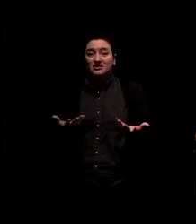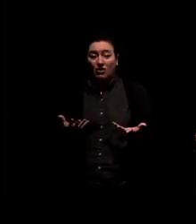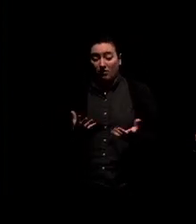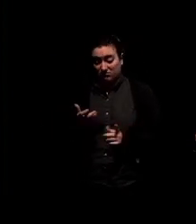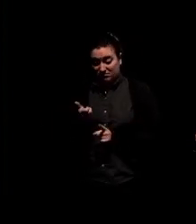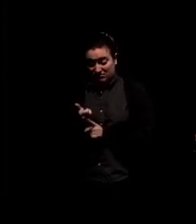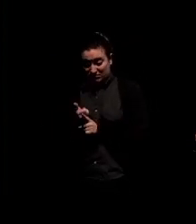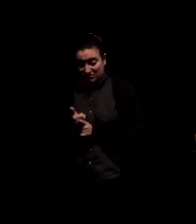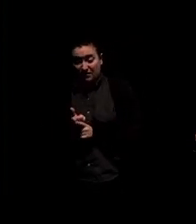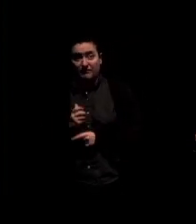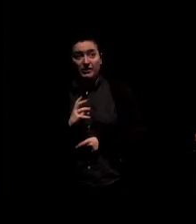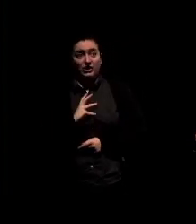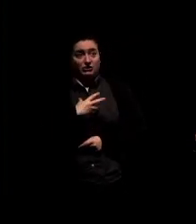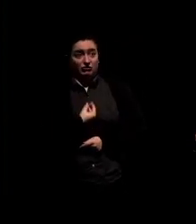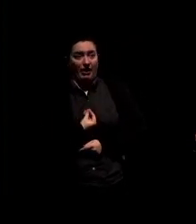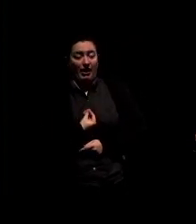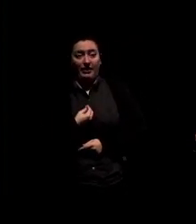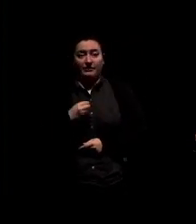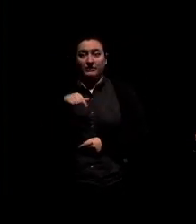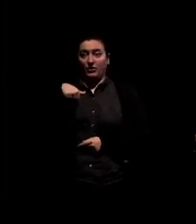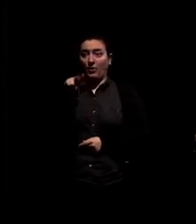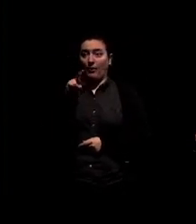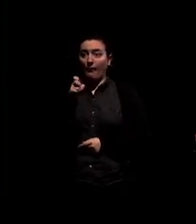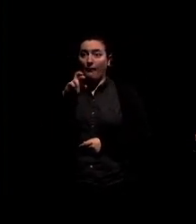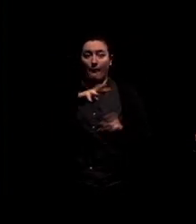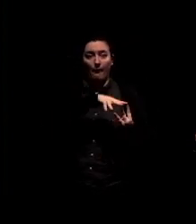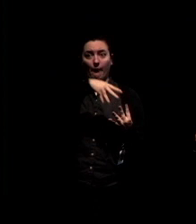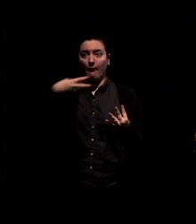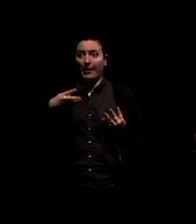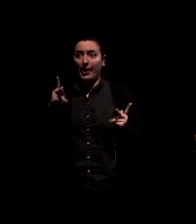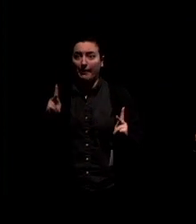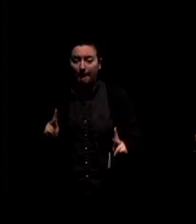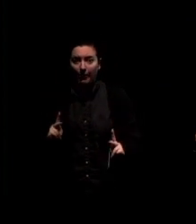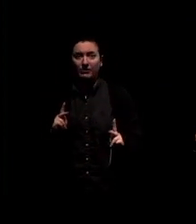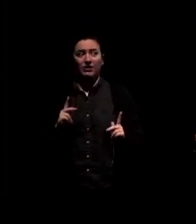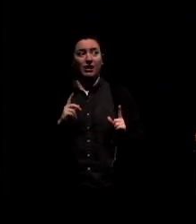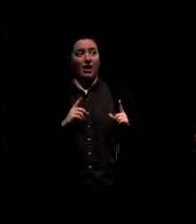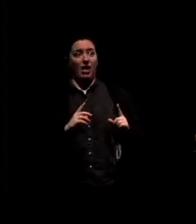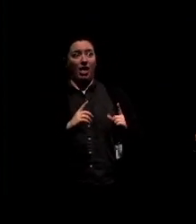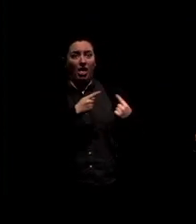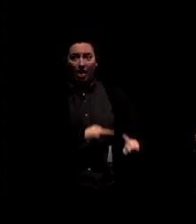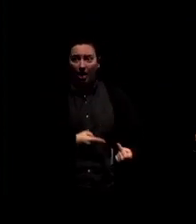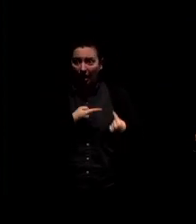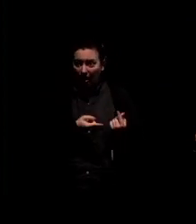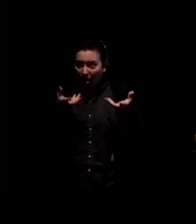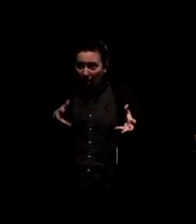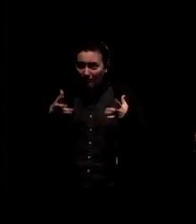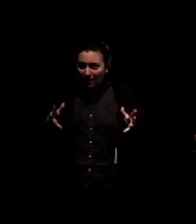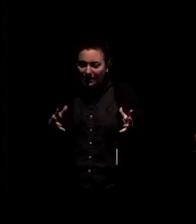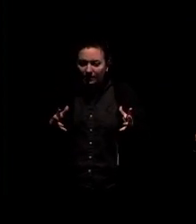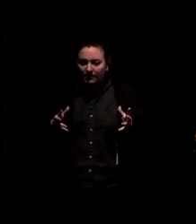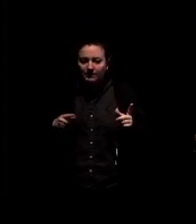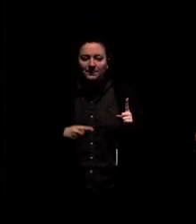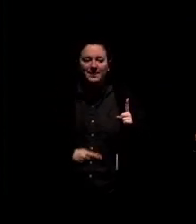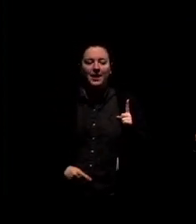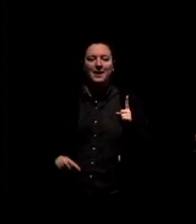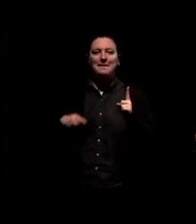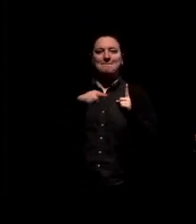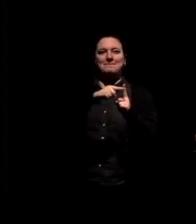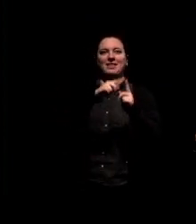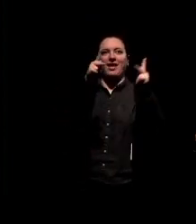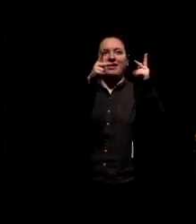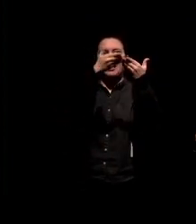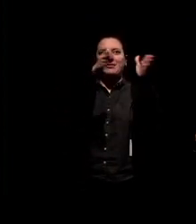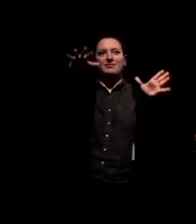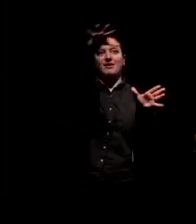queer person, which is difficult enough, but the pressures that society is putting on these folks right now are leading to what many